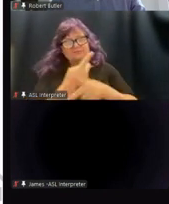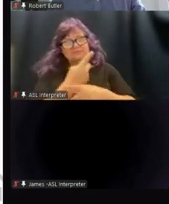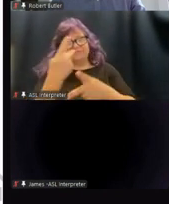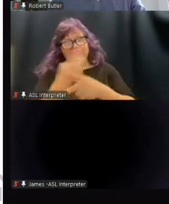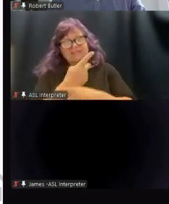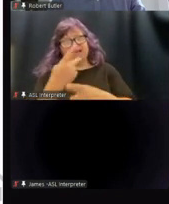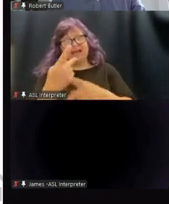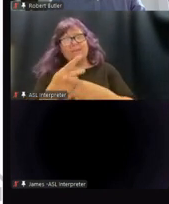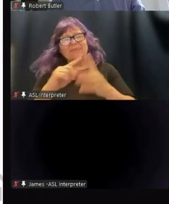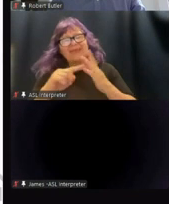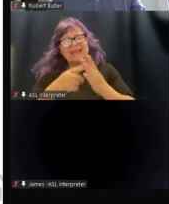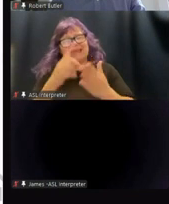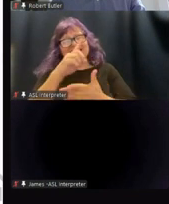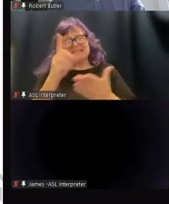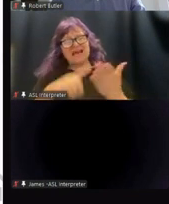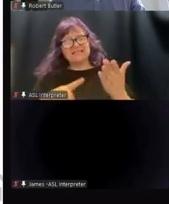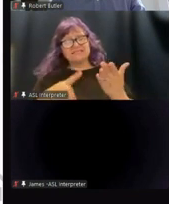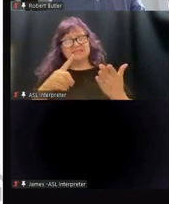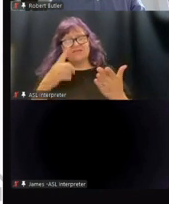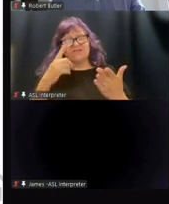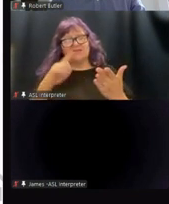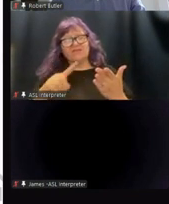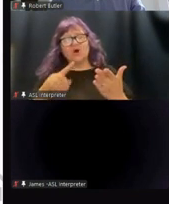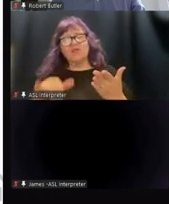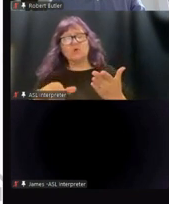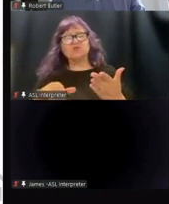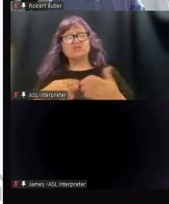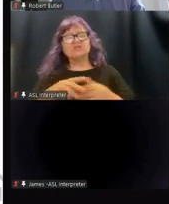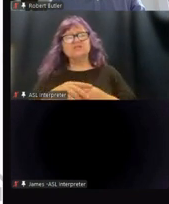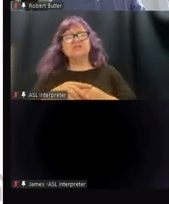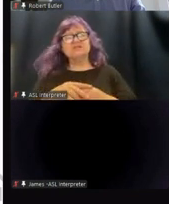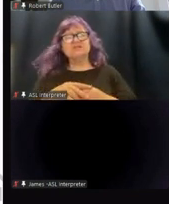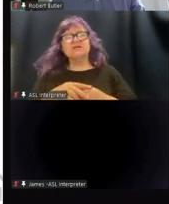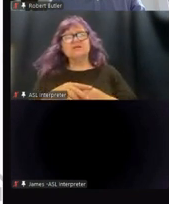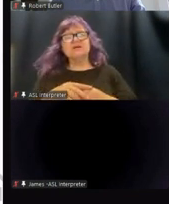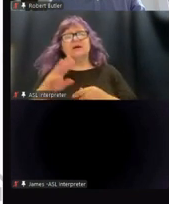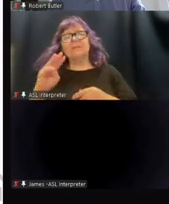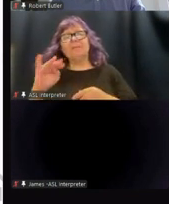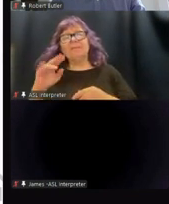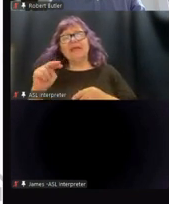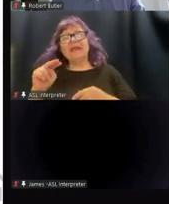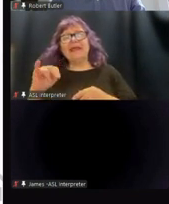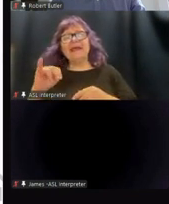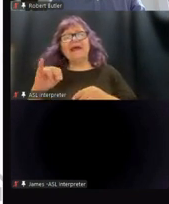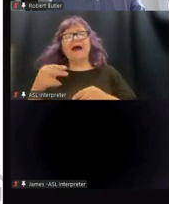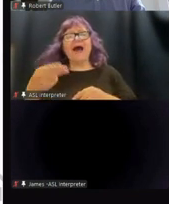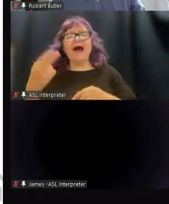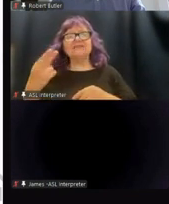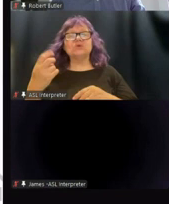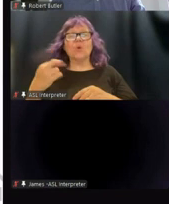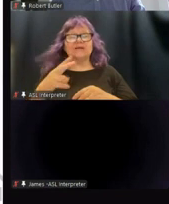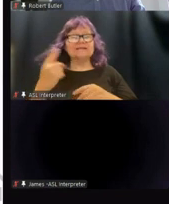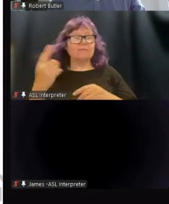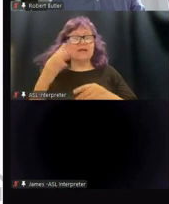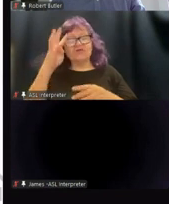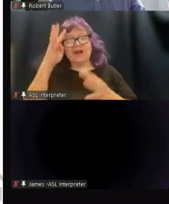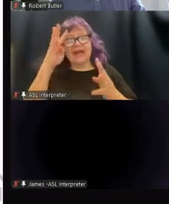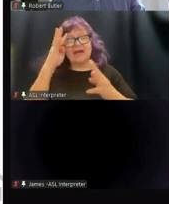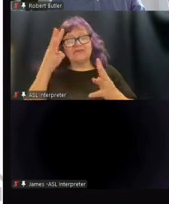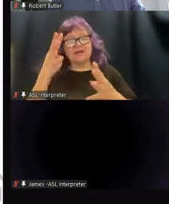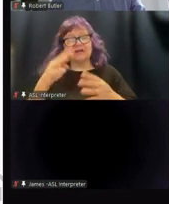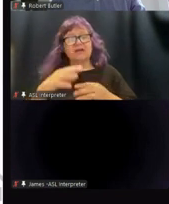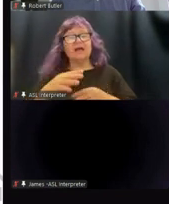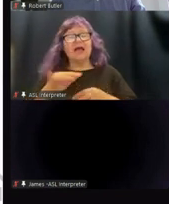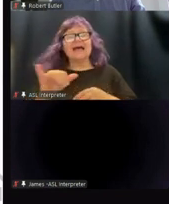designs for like full height double platforms or something creative as